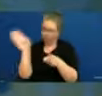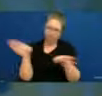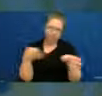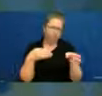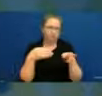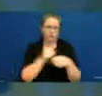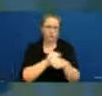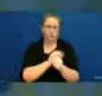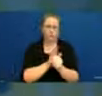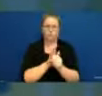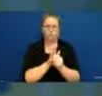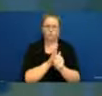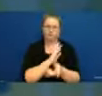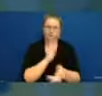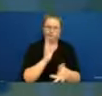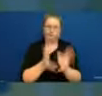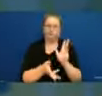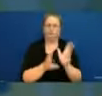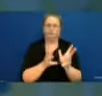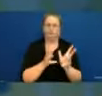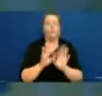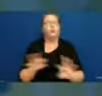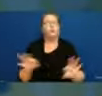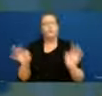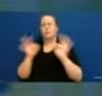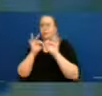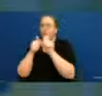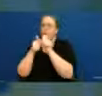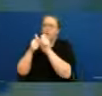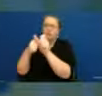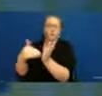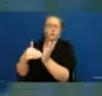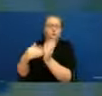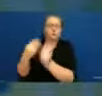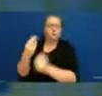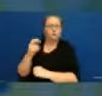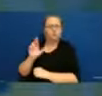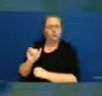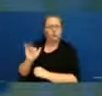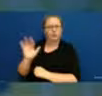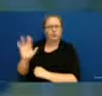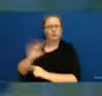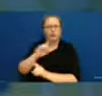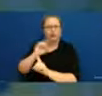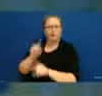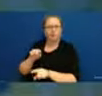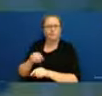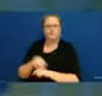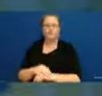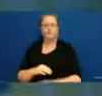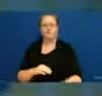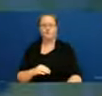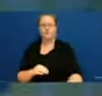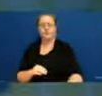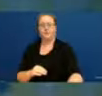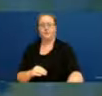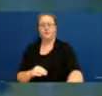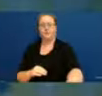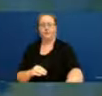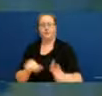follow Dr. Henry's guidance and flatten the curve. I want to talk about the surgical update as